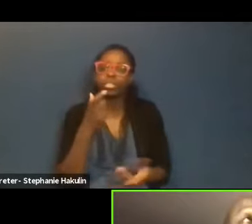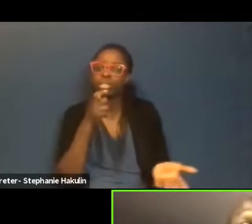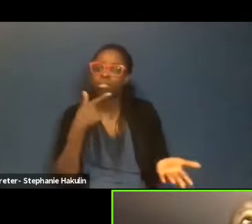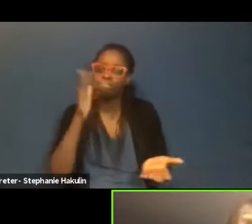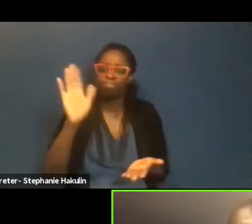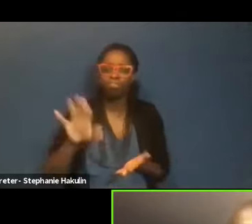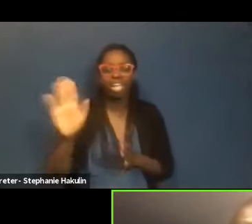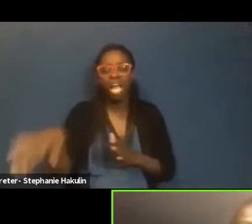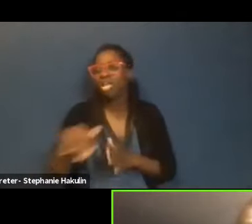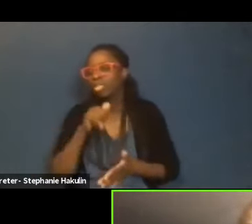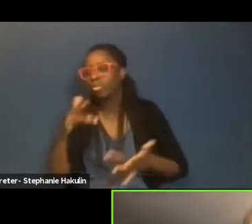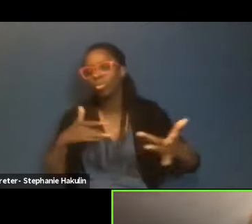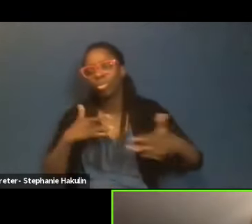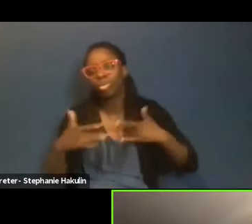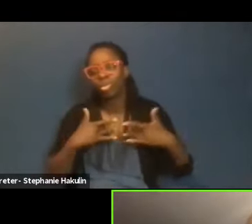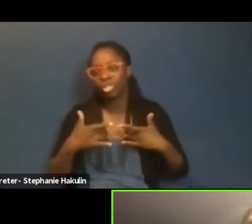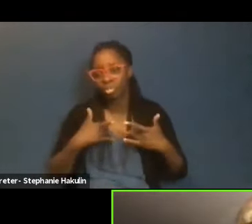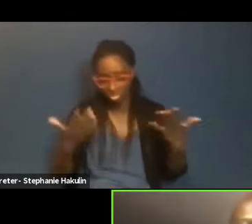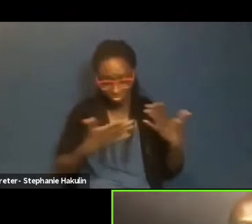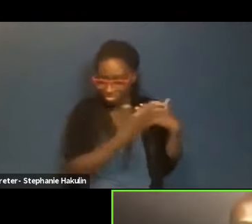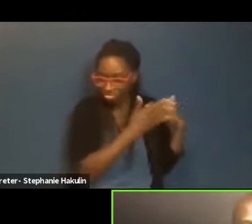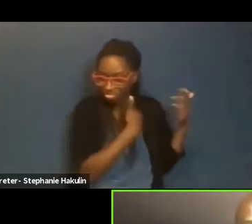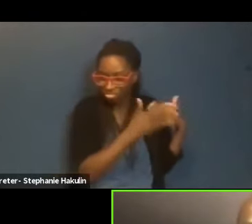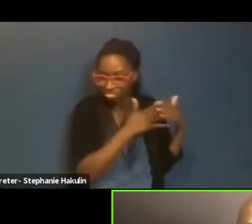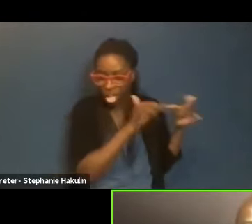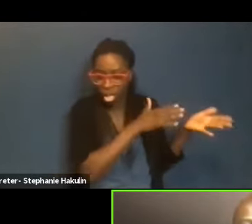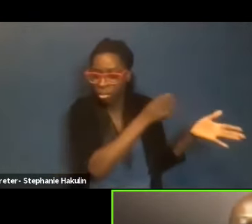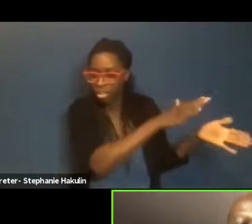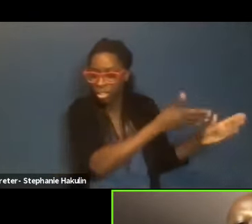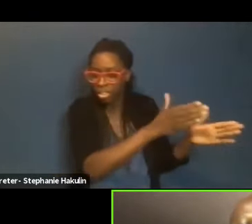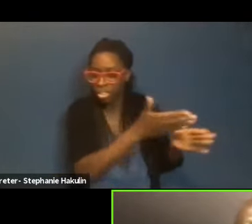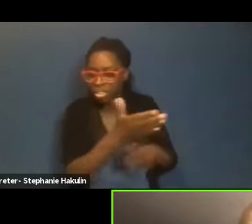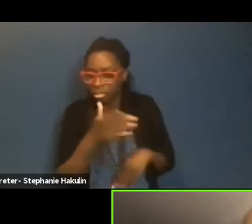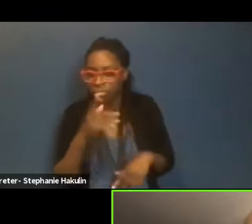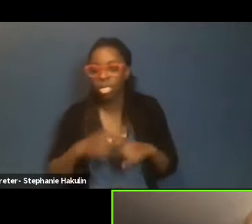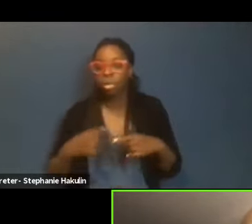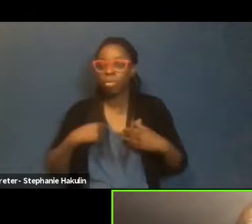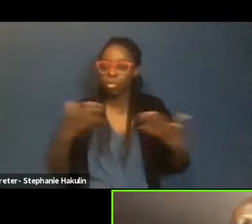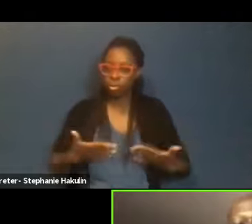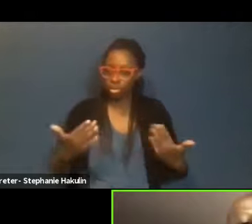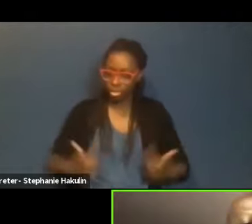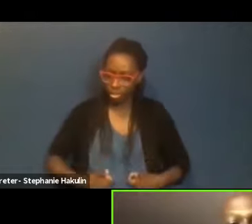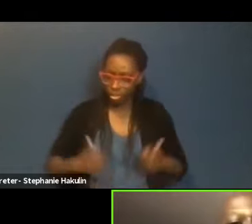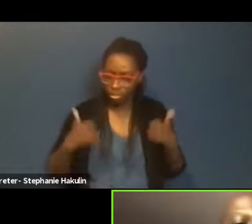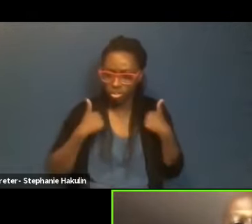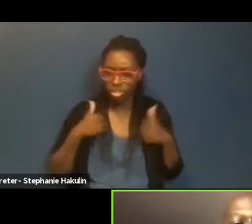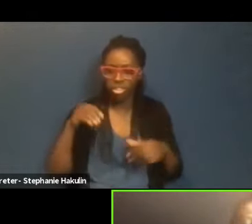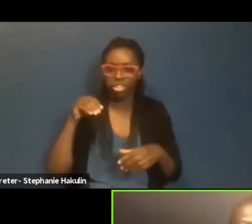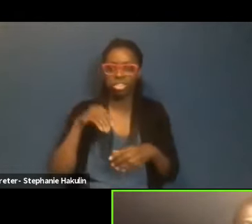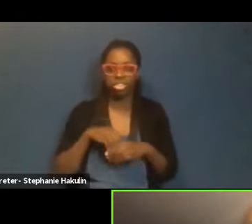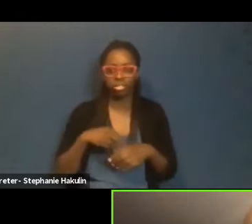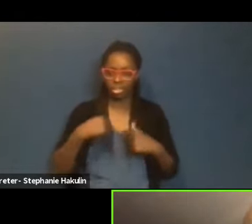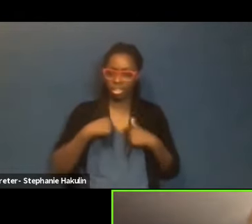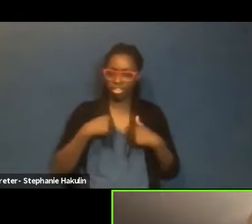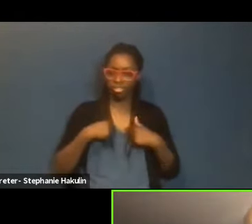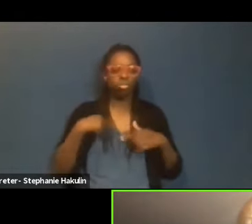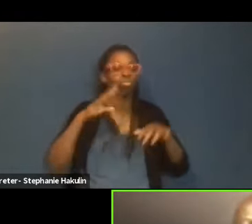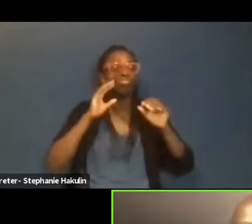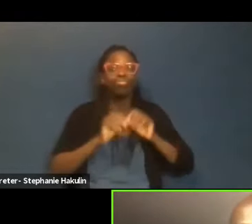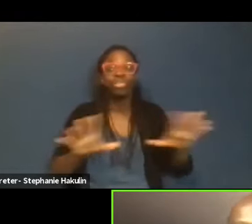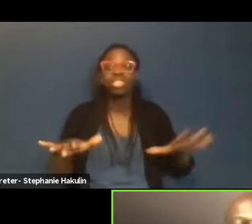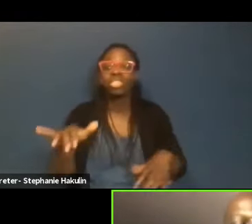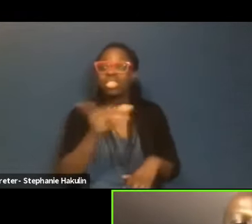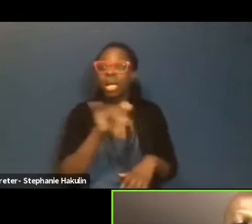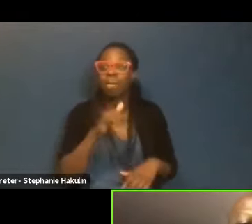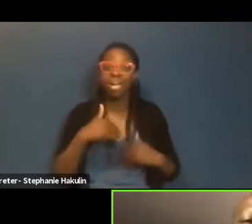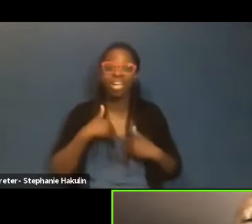are one with life transcendent. We are the dance divine, spreading like child laughter, blowing dandelion pollen